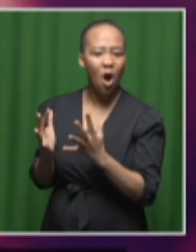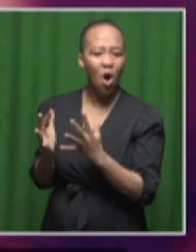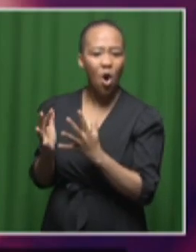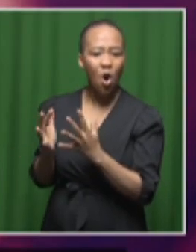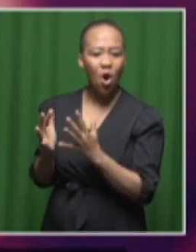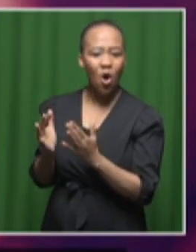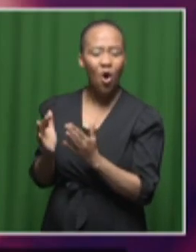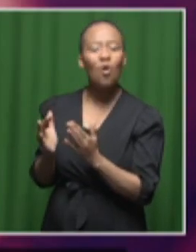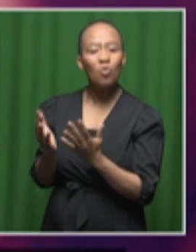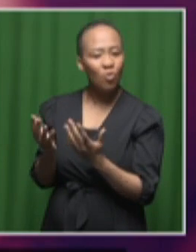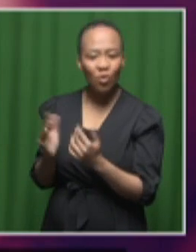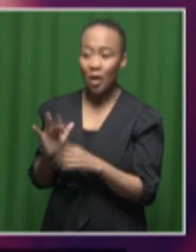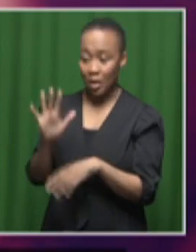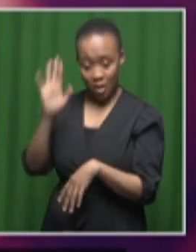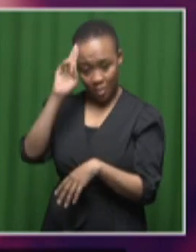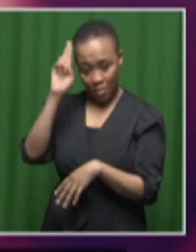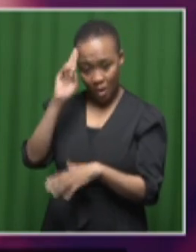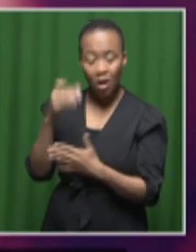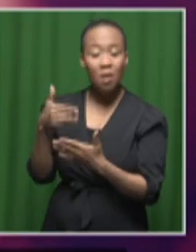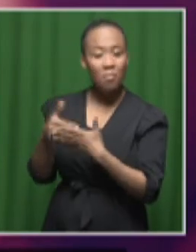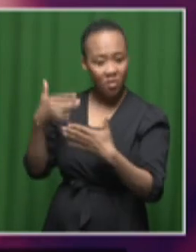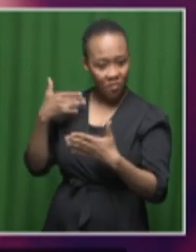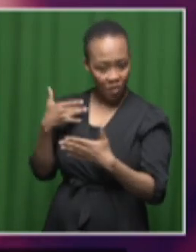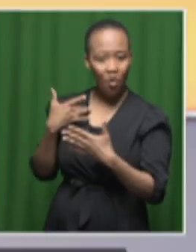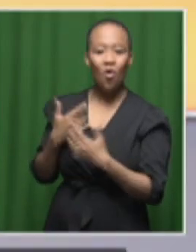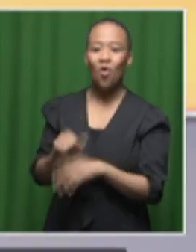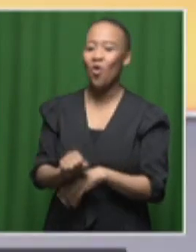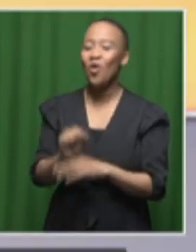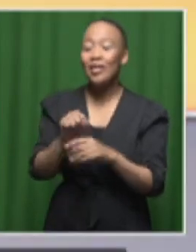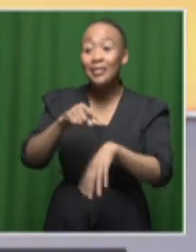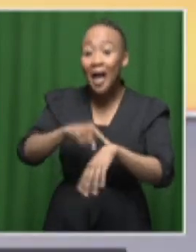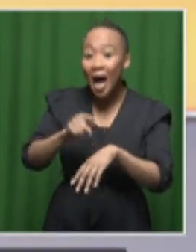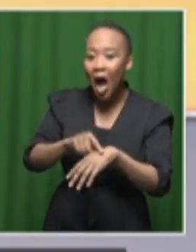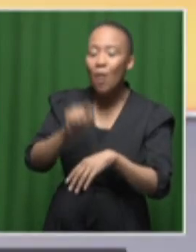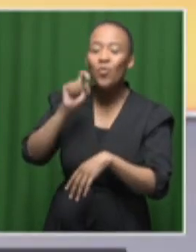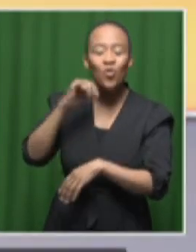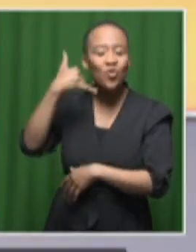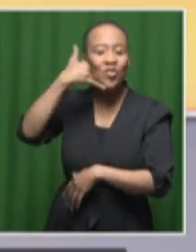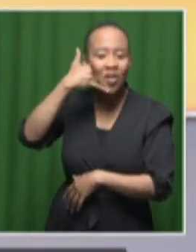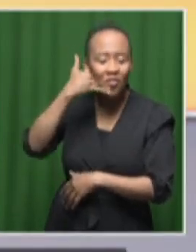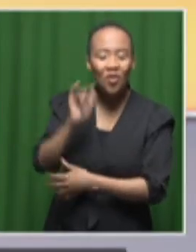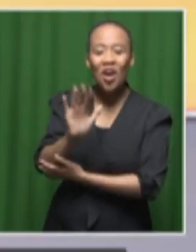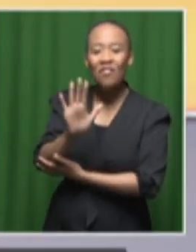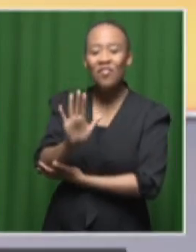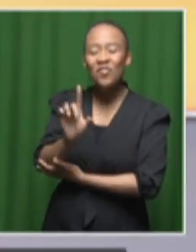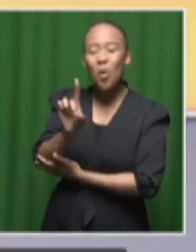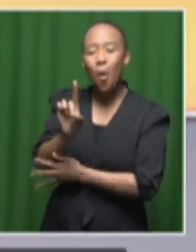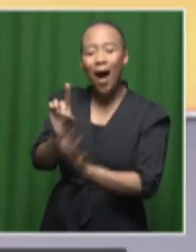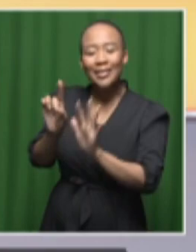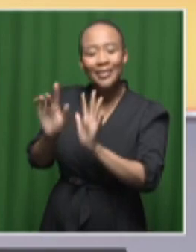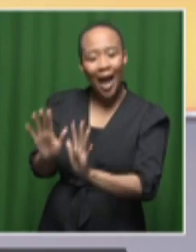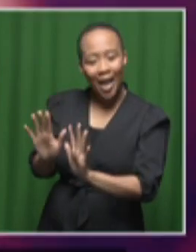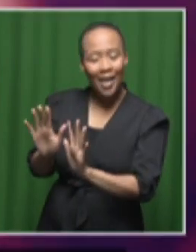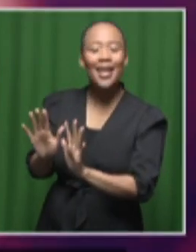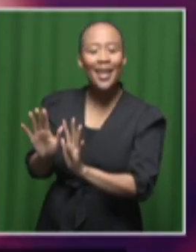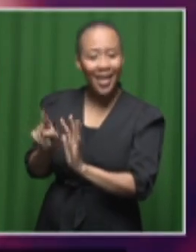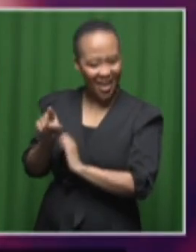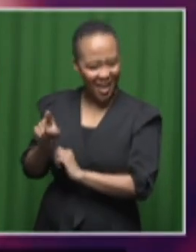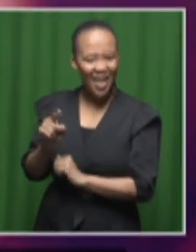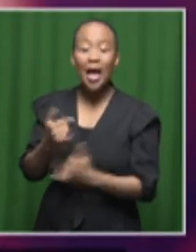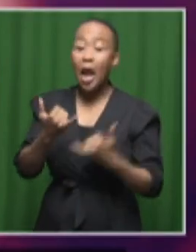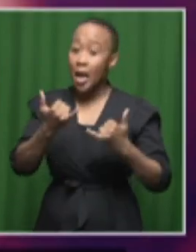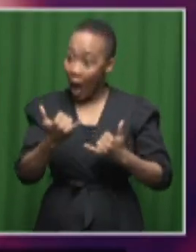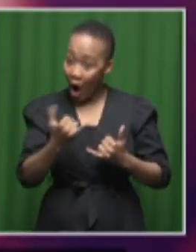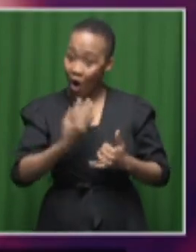that you and I had, you know, the 5110s and you know what what they have now, the Apple